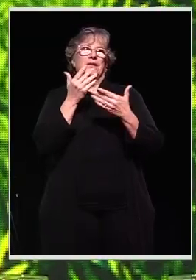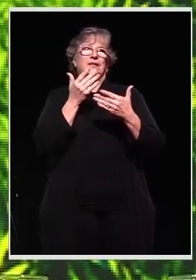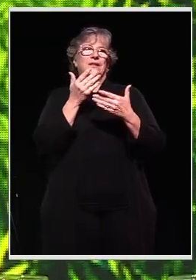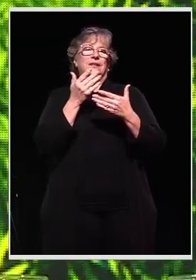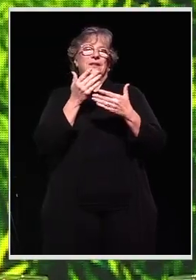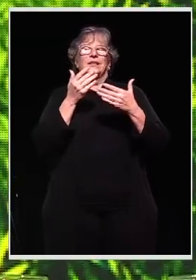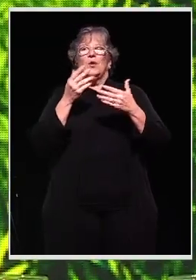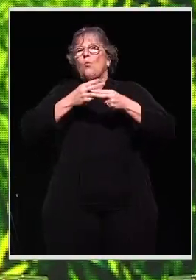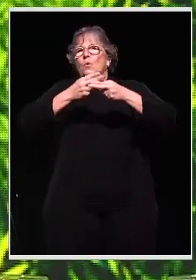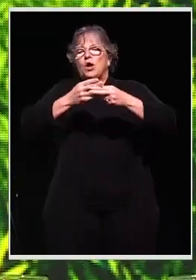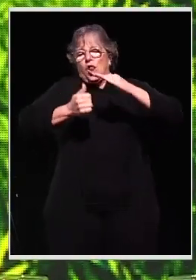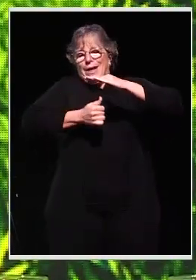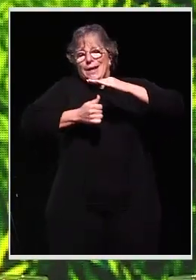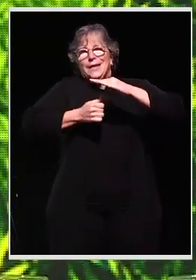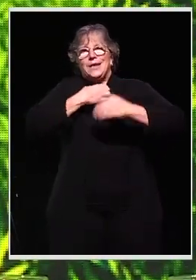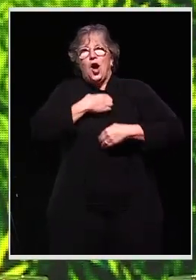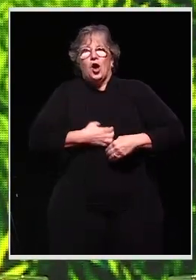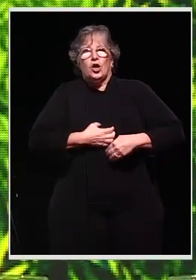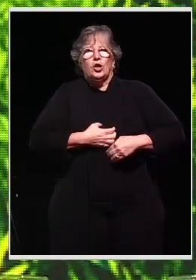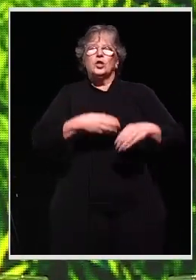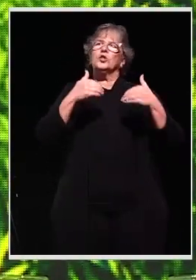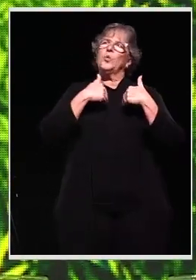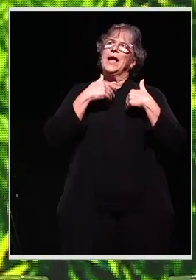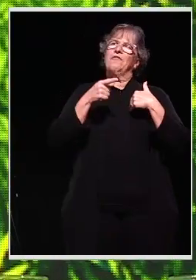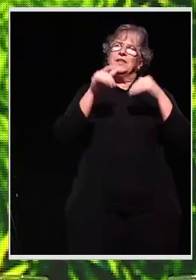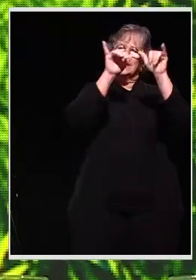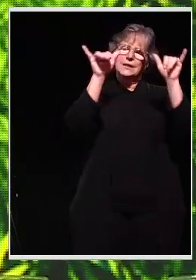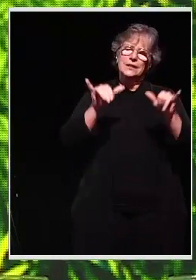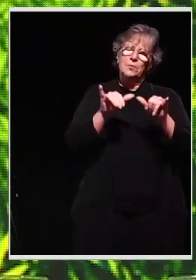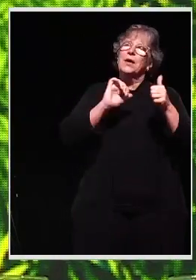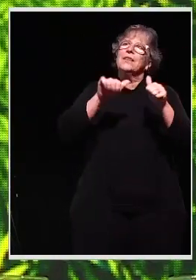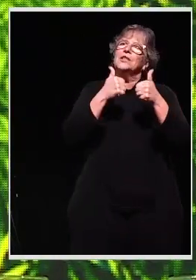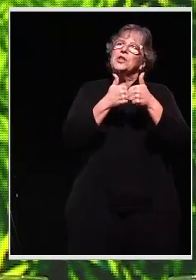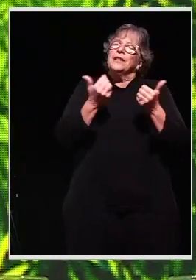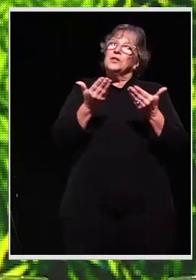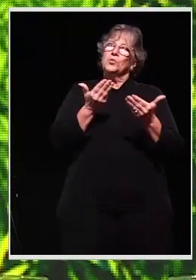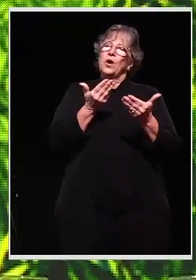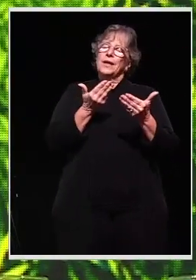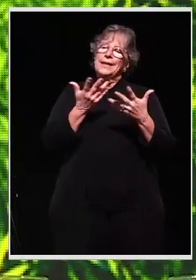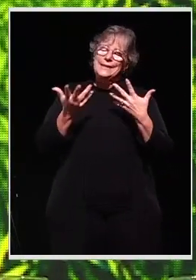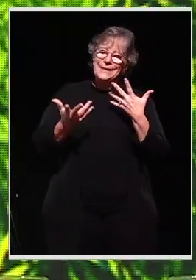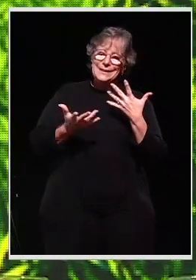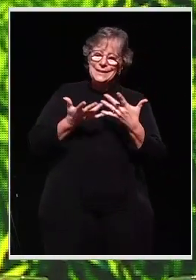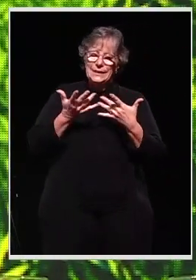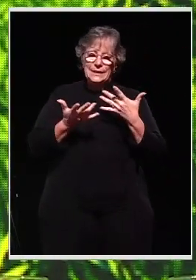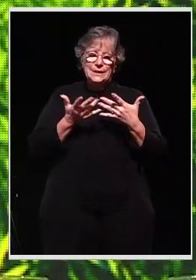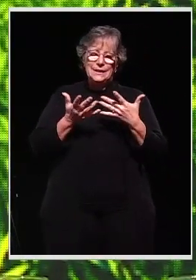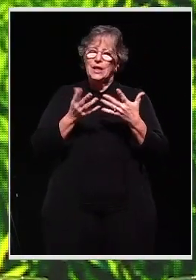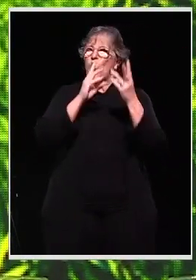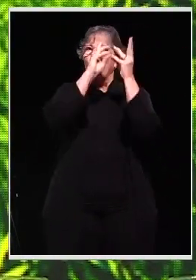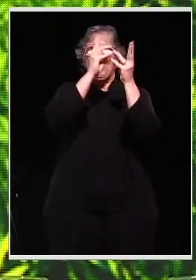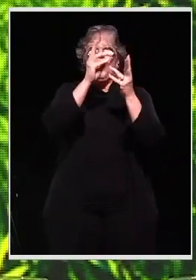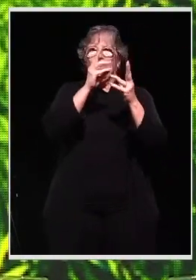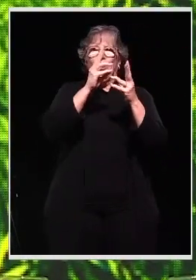have this ensemble, this global food system, and I think the challenge is it's quite vulnerable to weather extremes. So